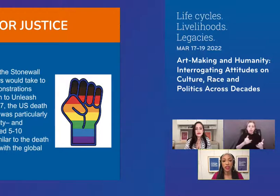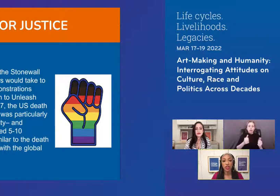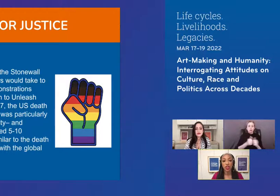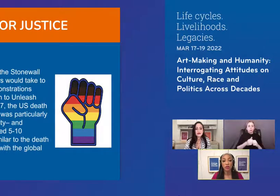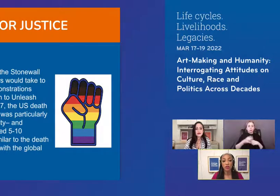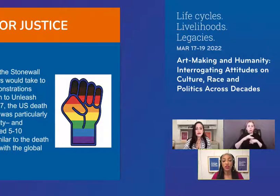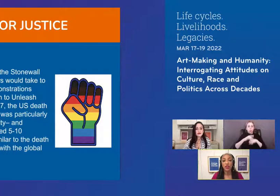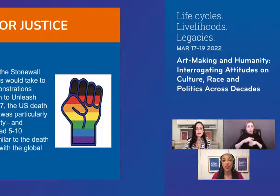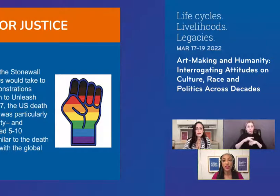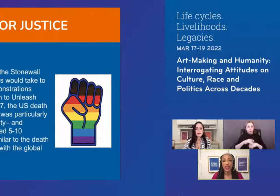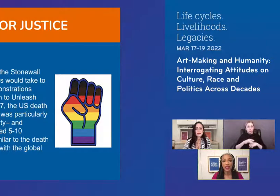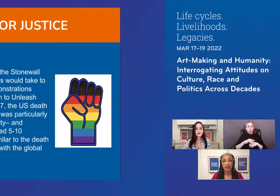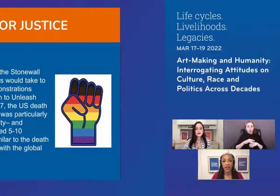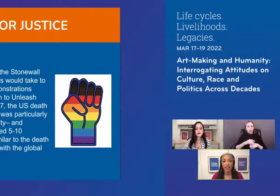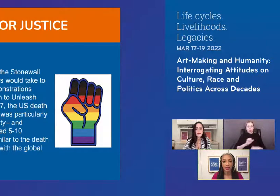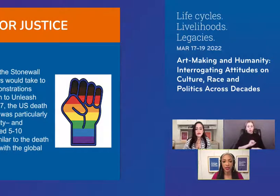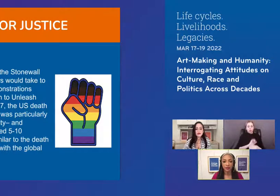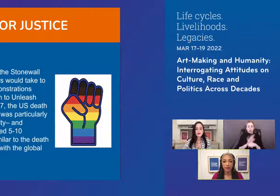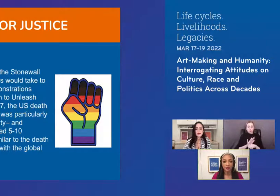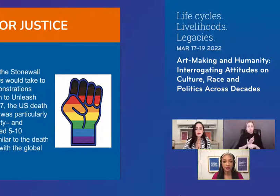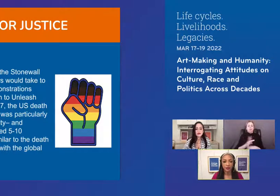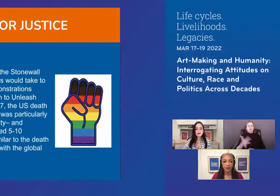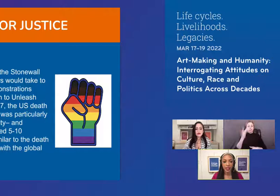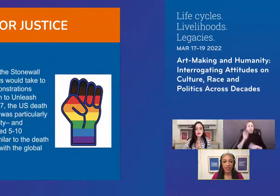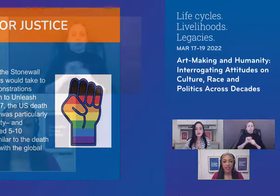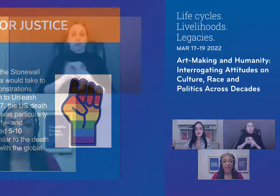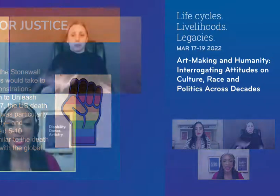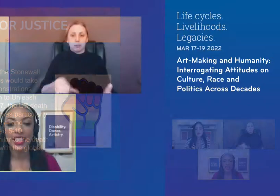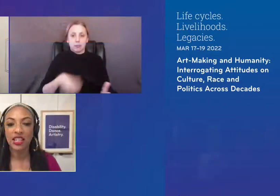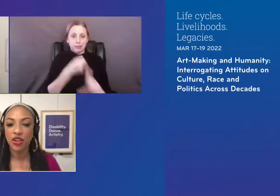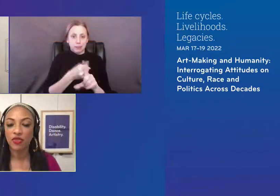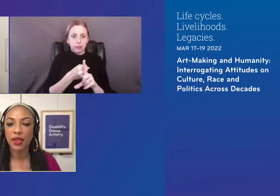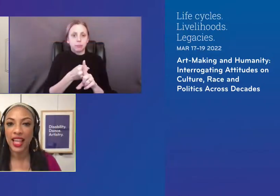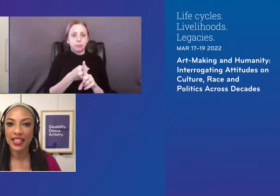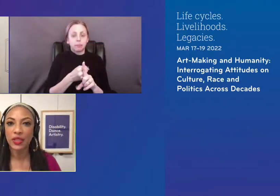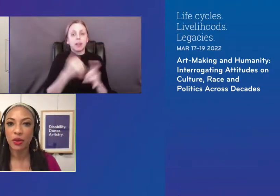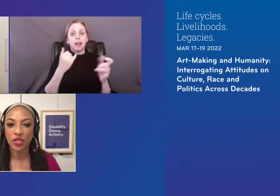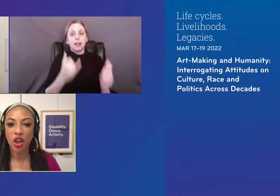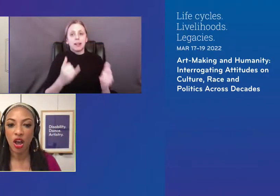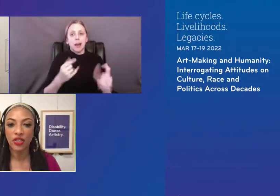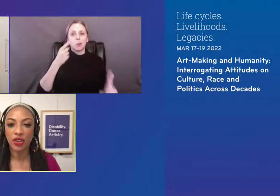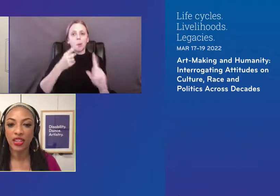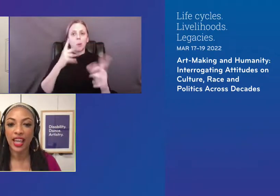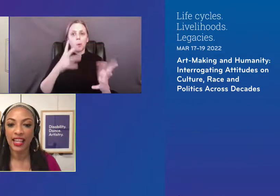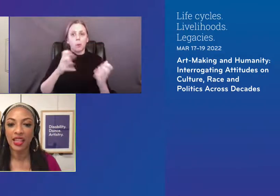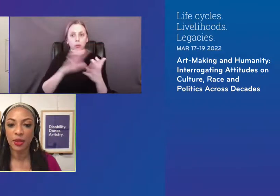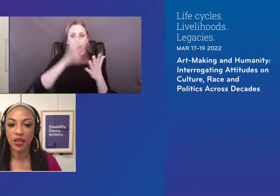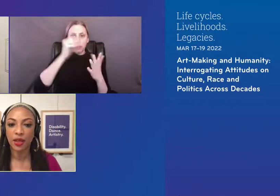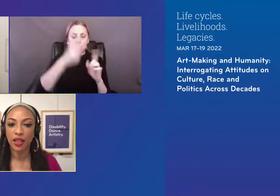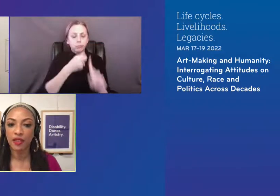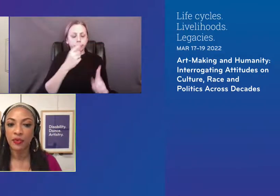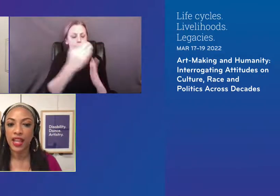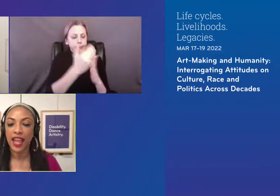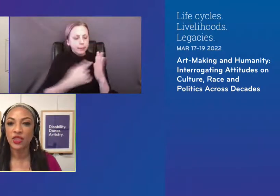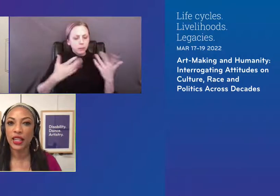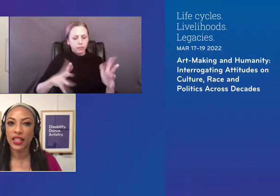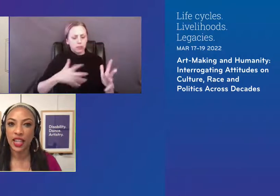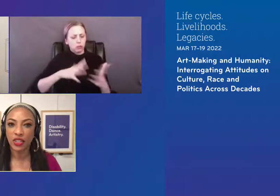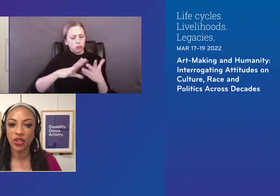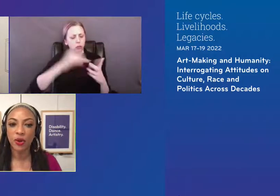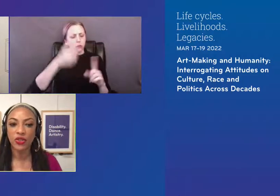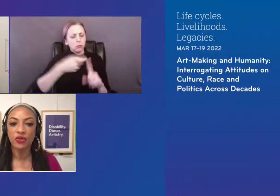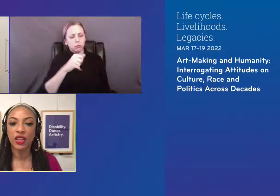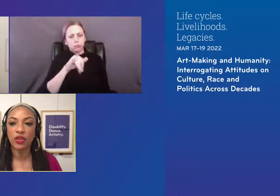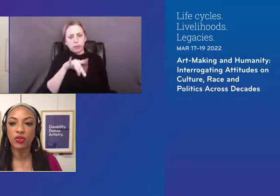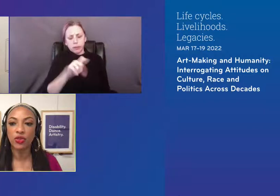COVID-19 pandemic. Let's learn from the lessons we were taught during the AIDS epidemic, as we